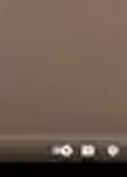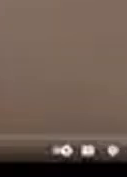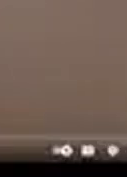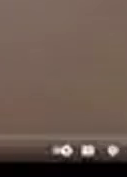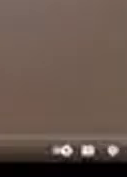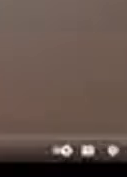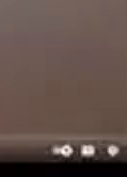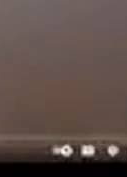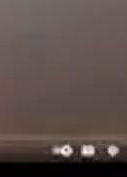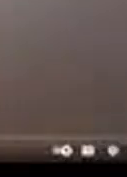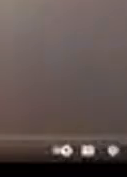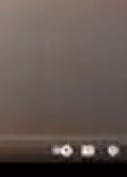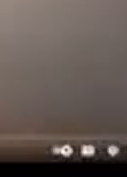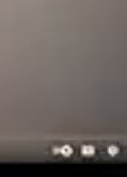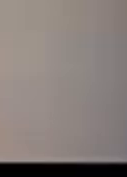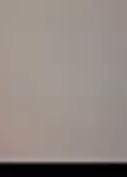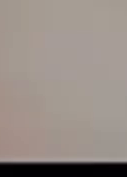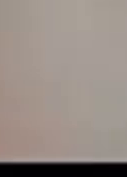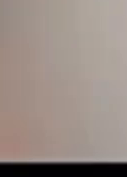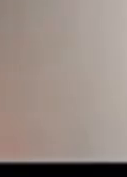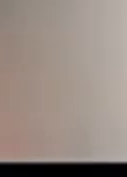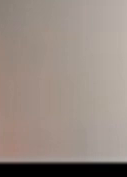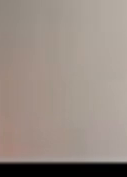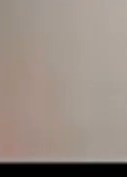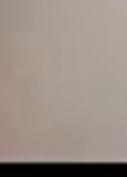a music minister. Oh my gosh!